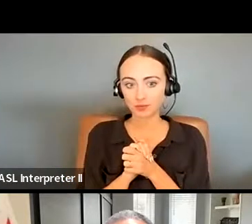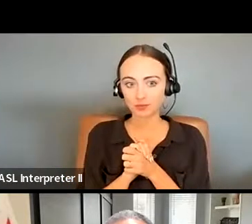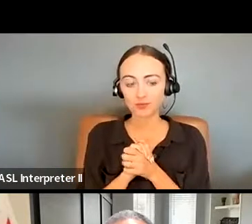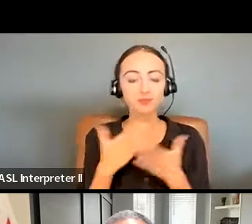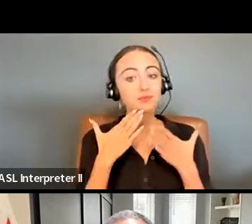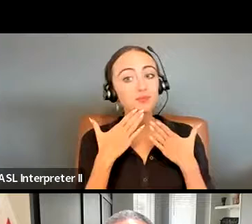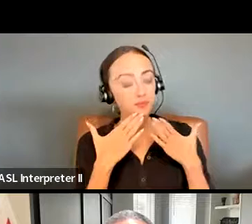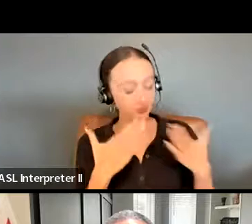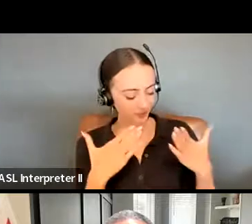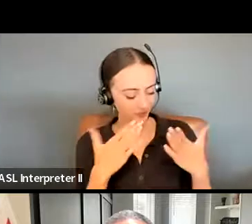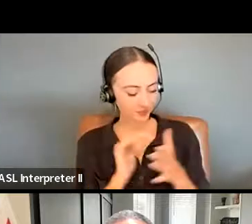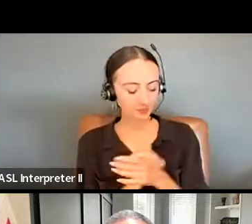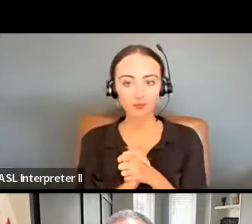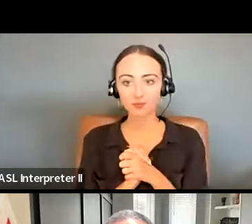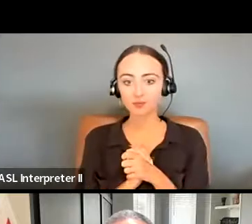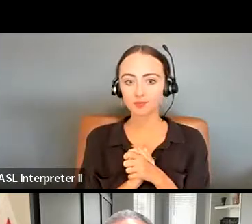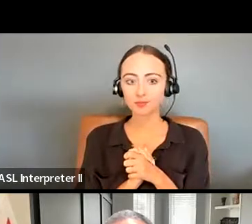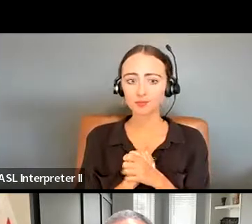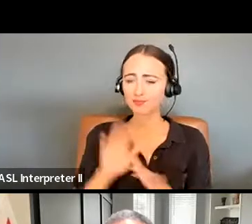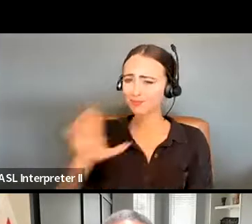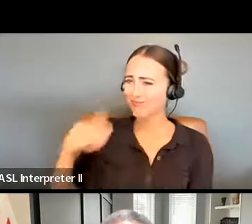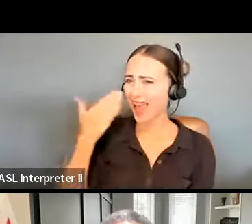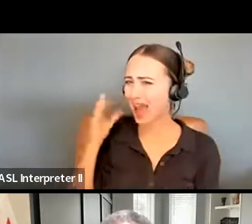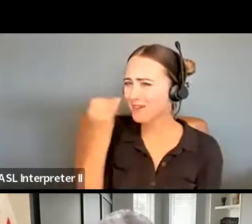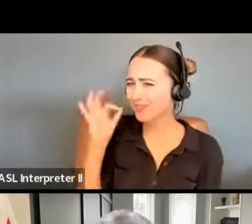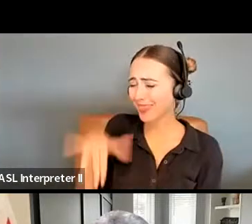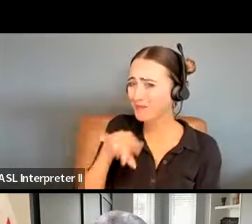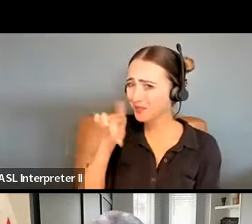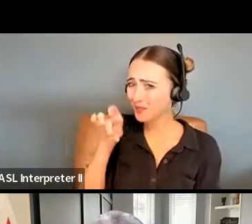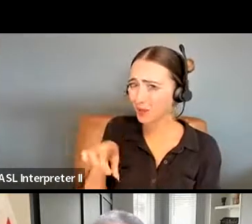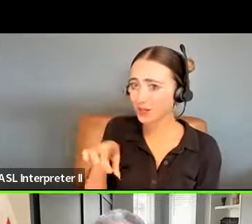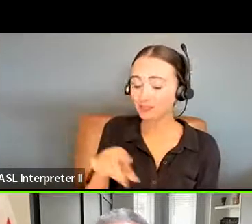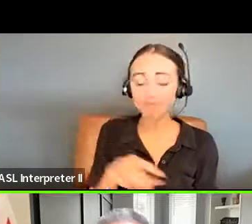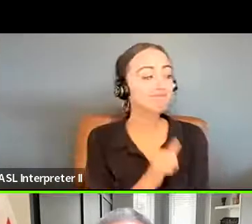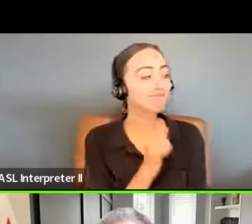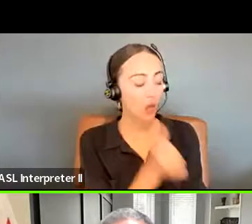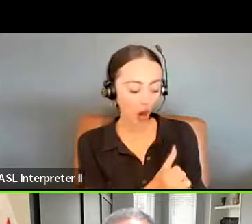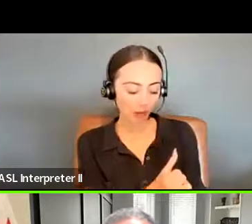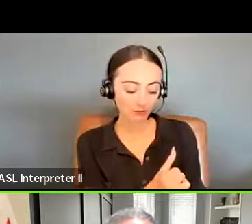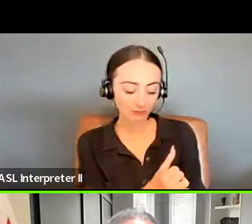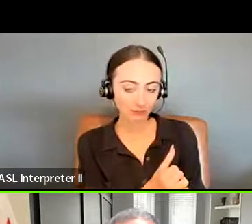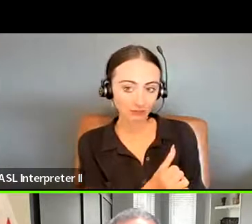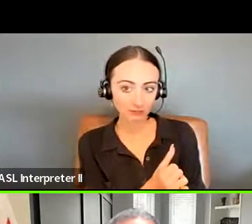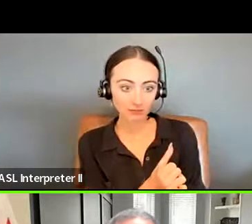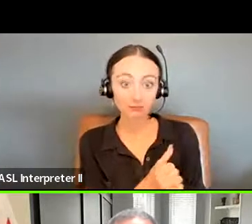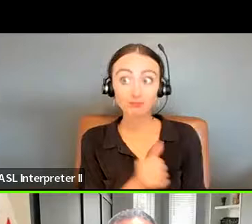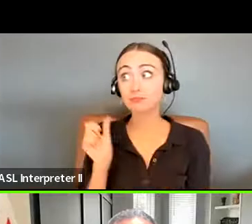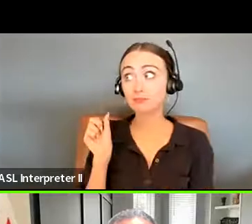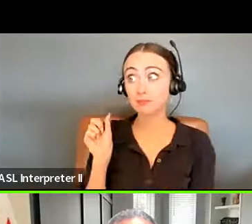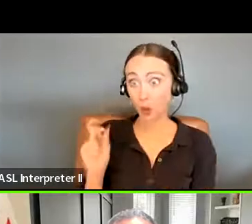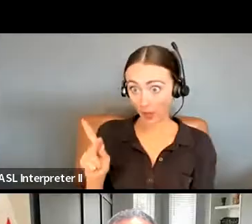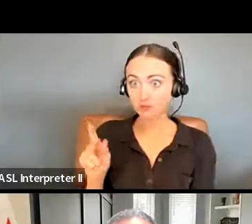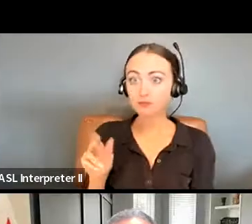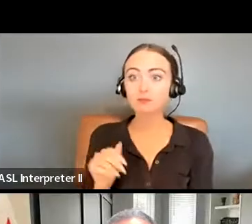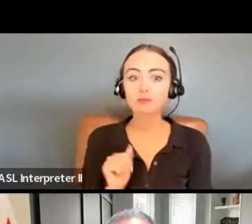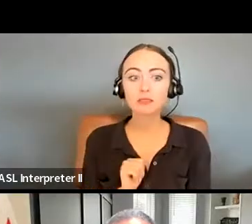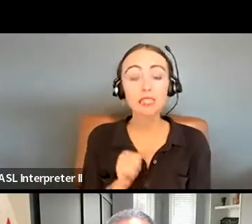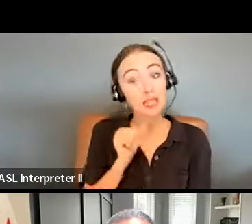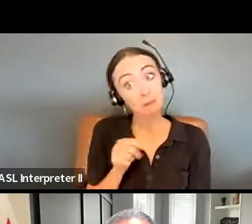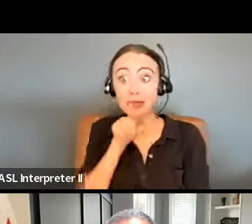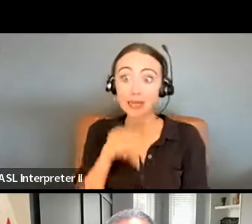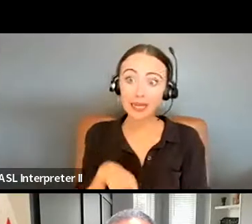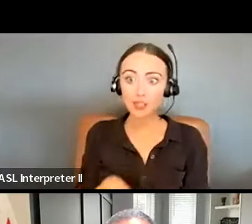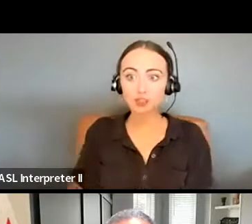Thank you. Well, I don't know if that was a question, It was not. but, okay. But I Then I do won't have answer.